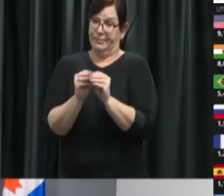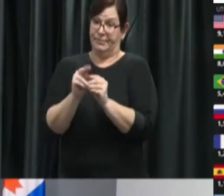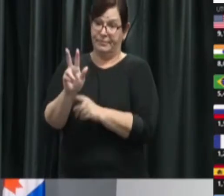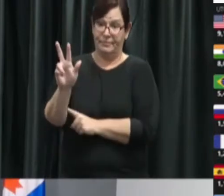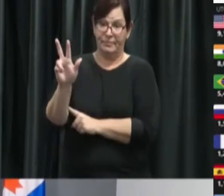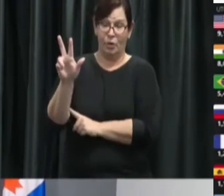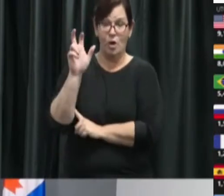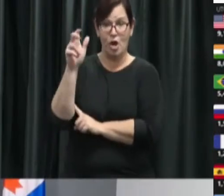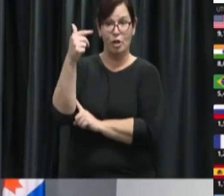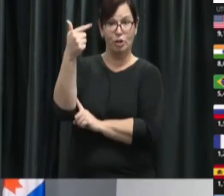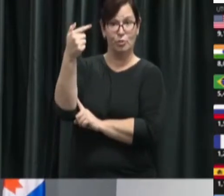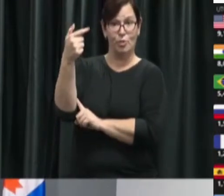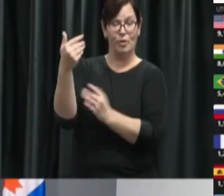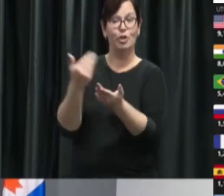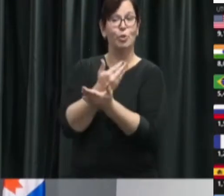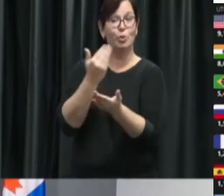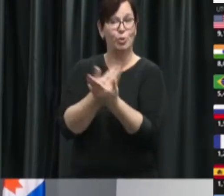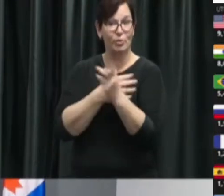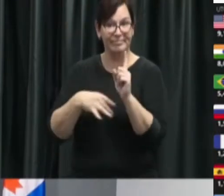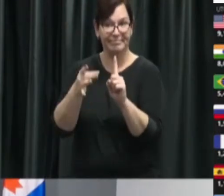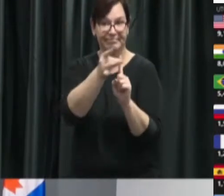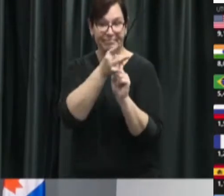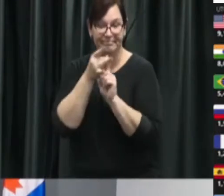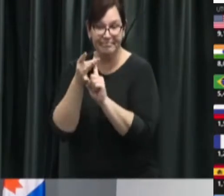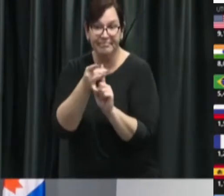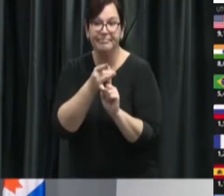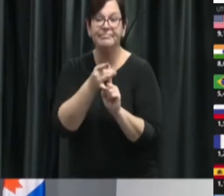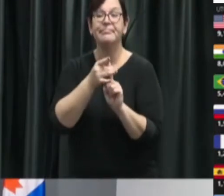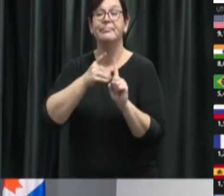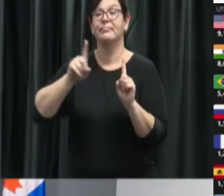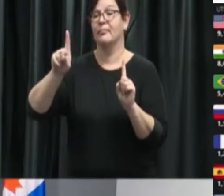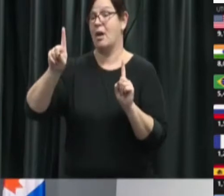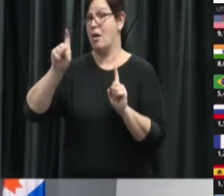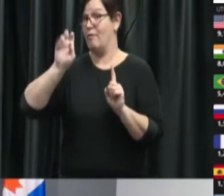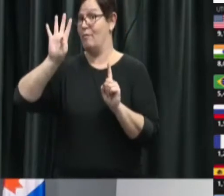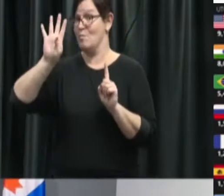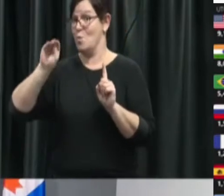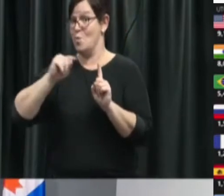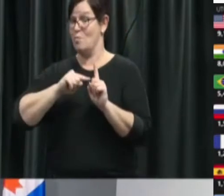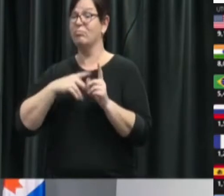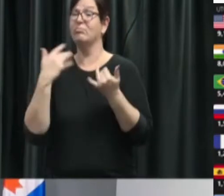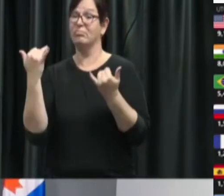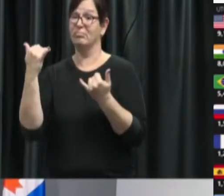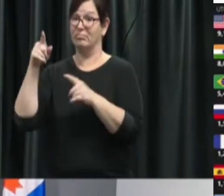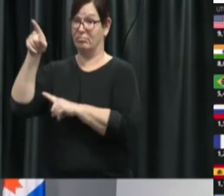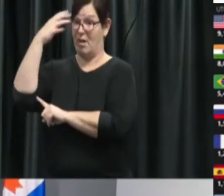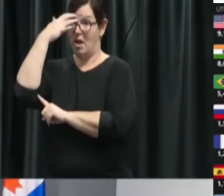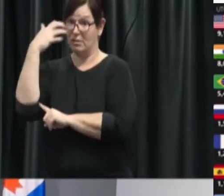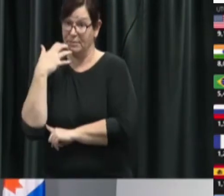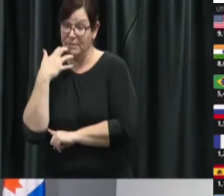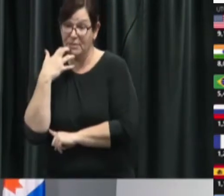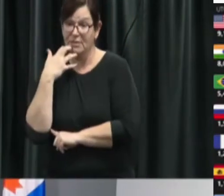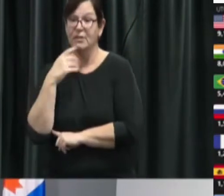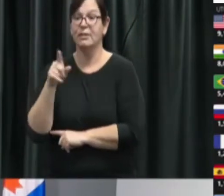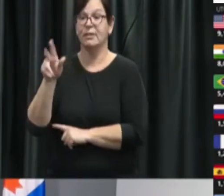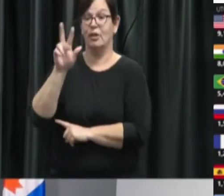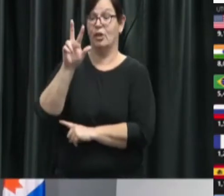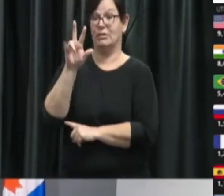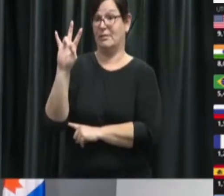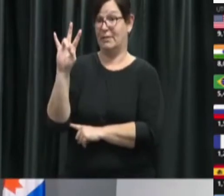COVID-19 cases. 140 people are now in hospital with COVID-19 and 37 are in